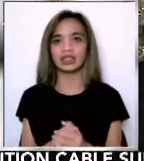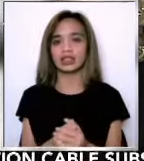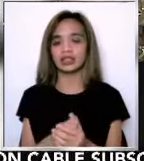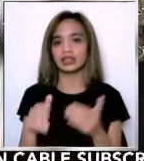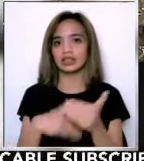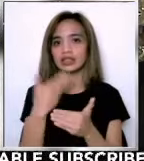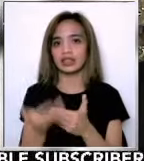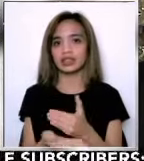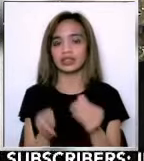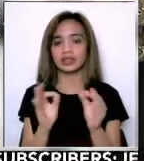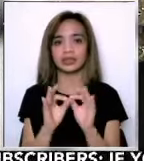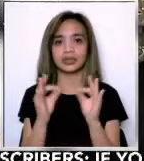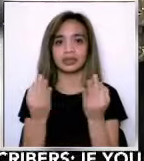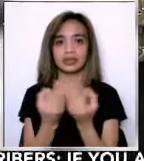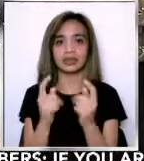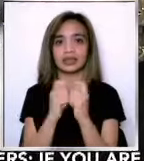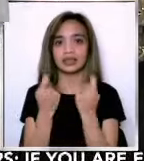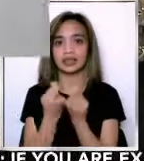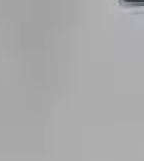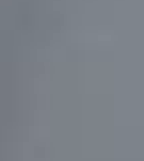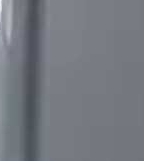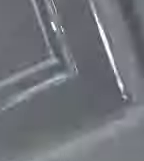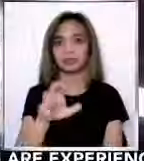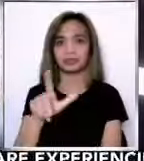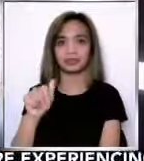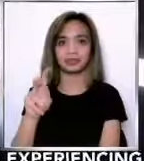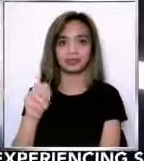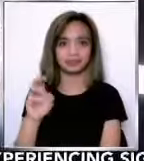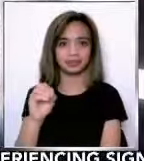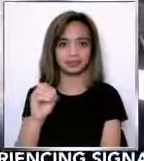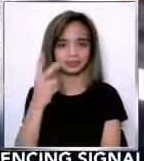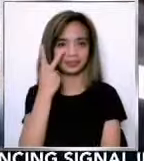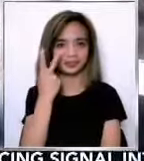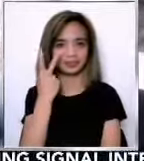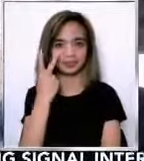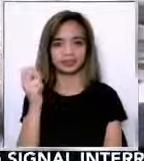Arellano. Makichika tayo kay Aubrey Carampel.